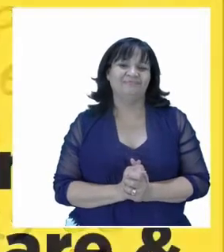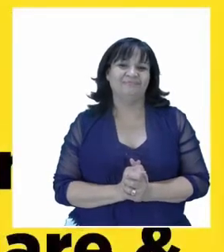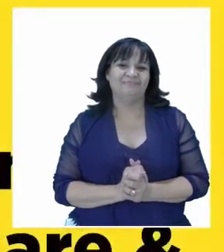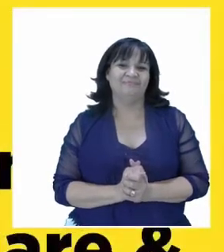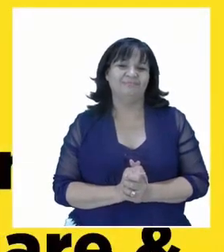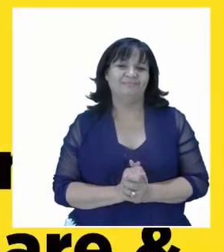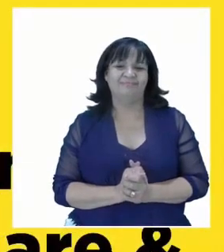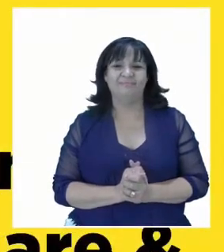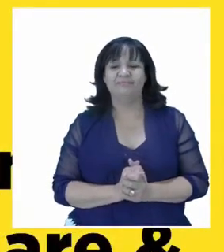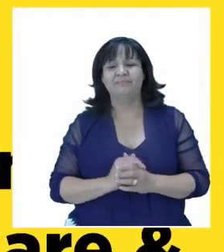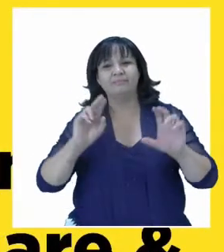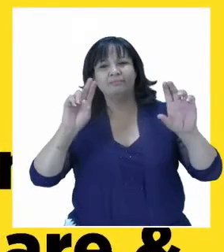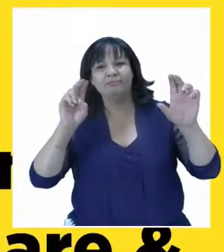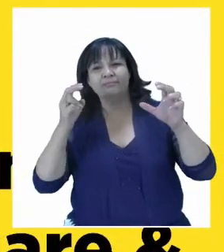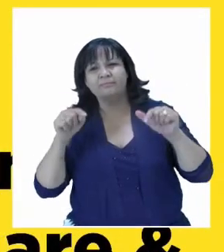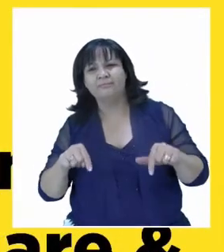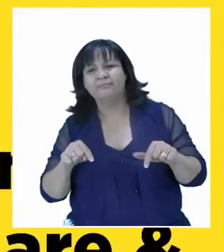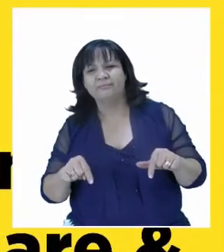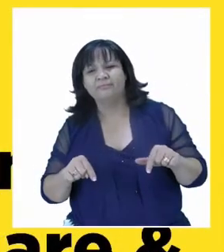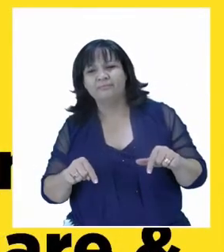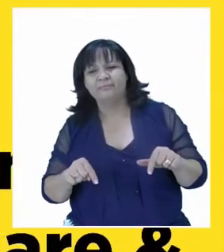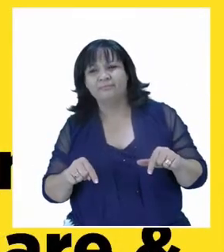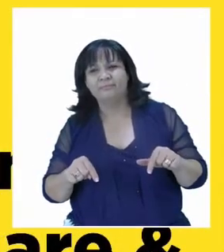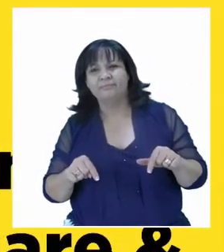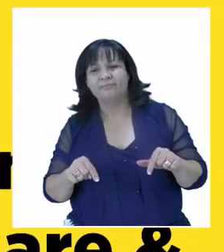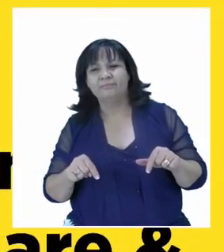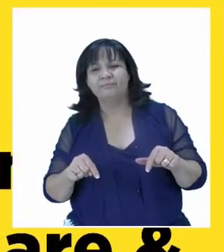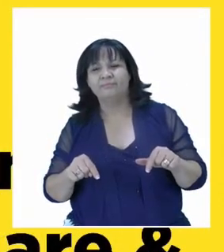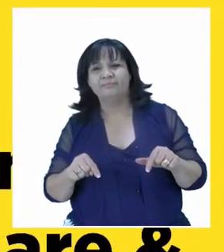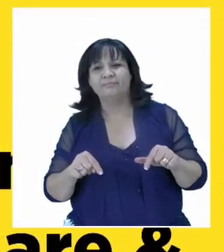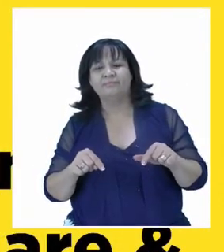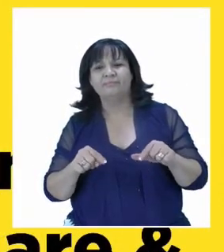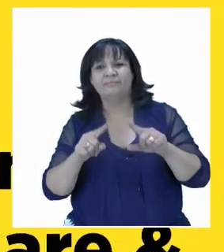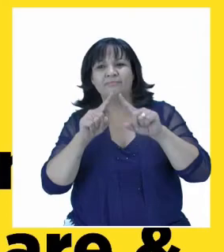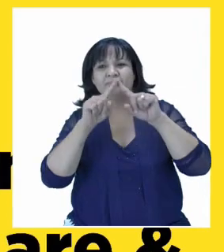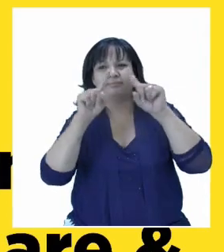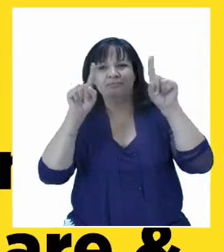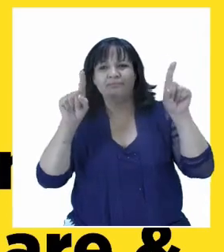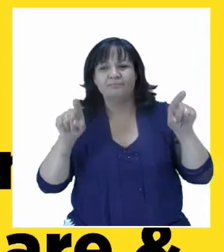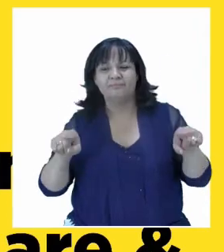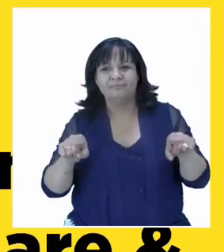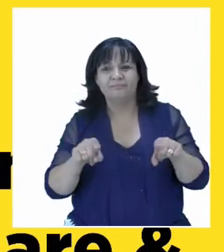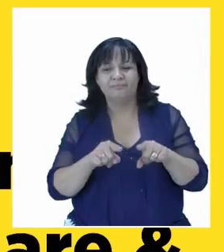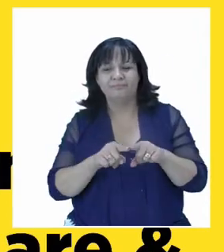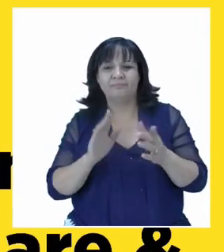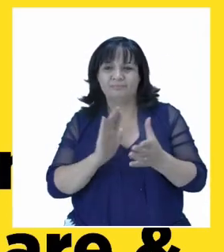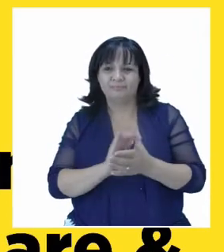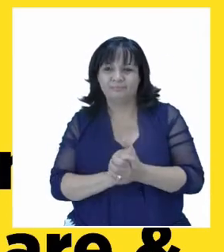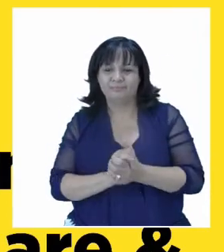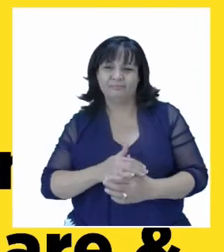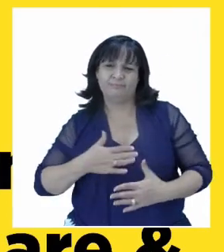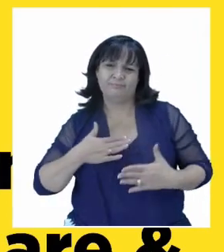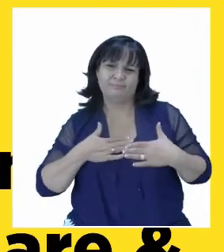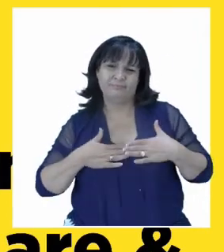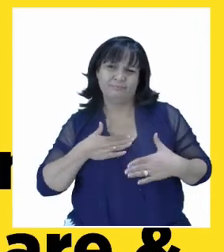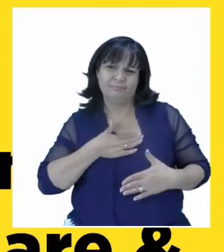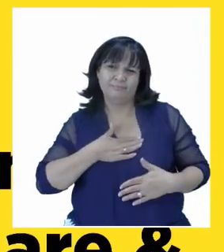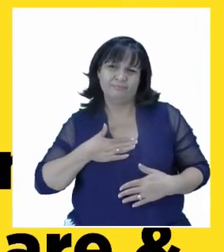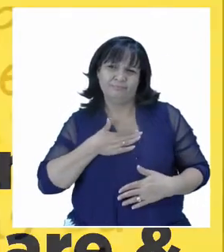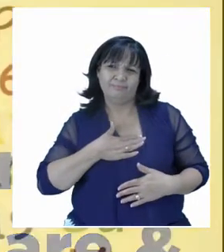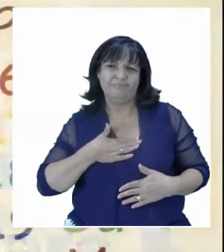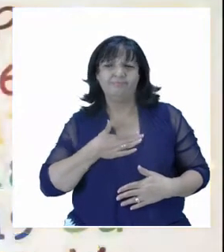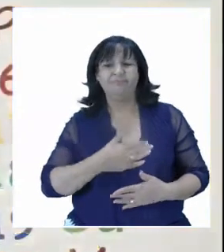Our lesson today is all about the square and